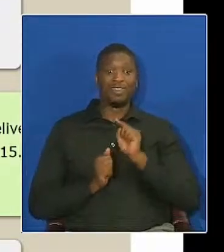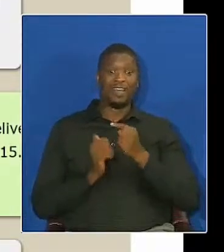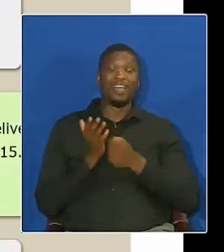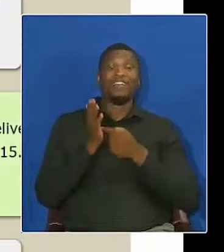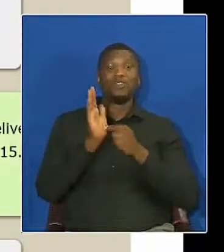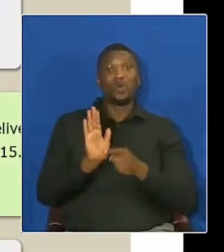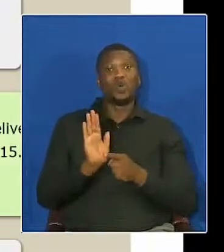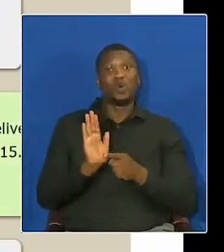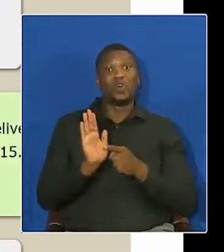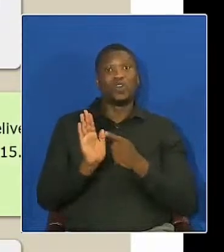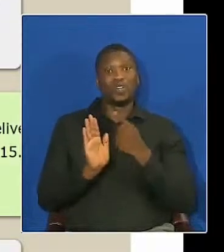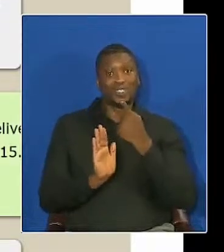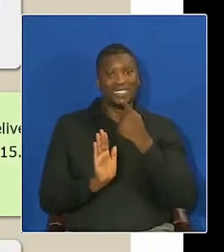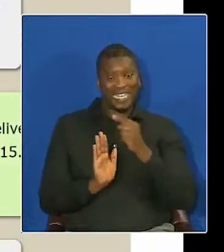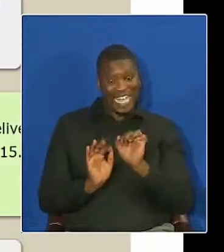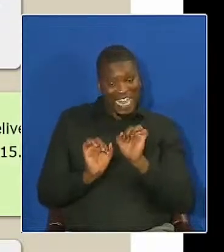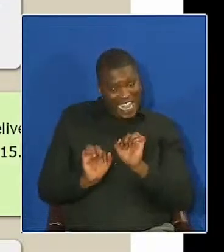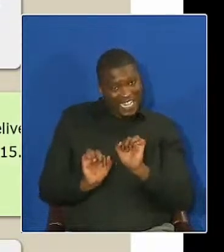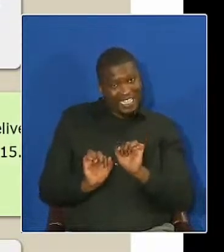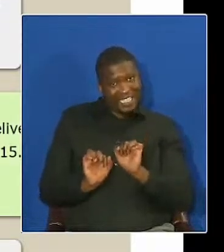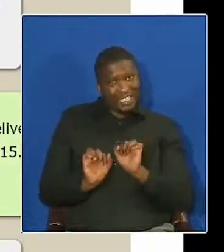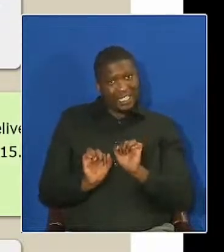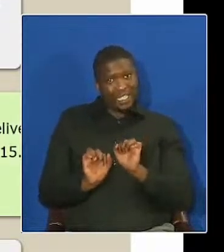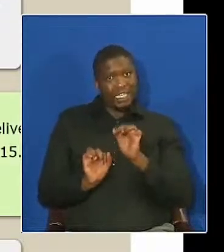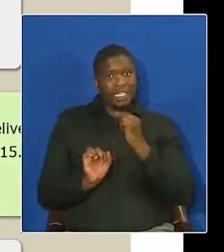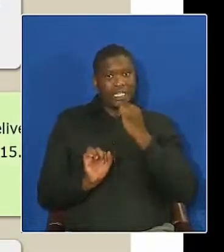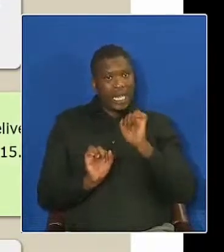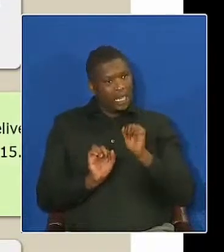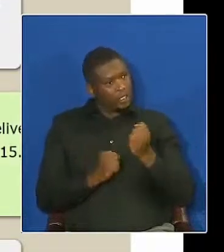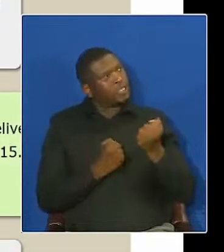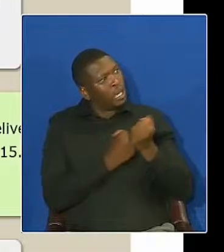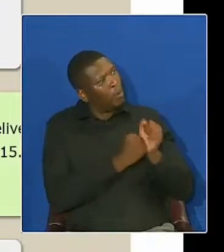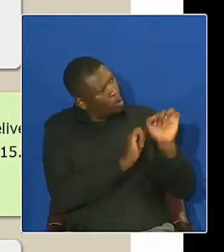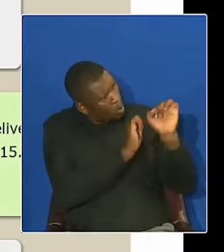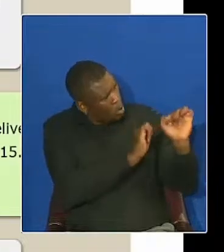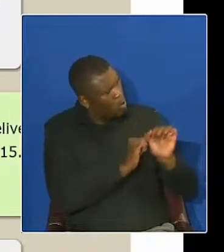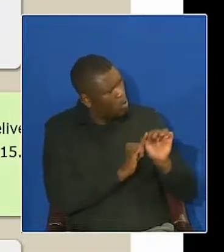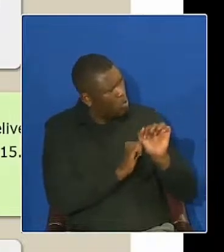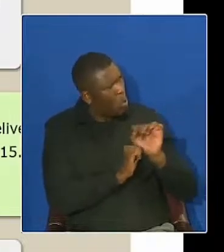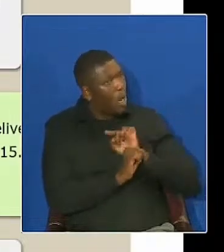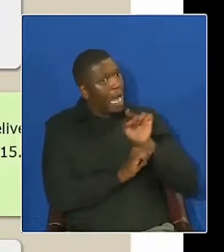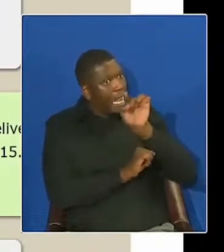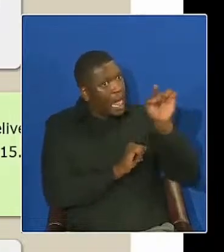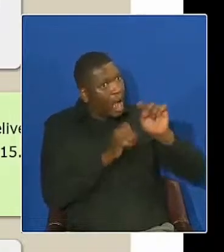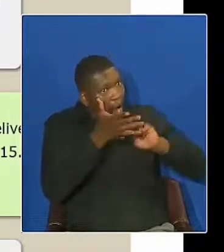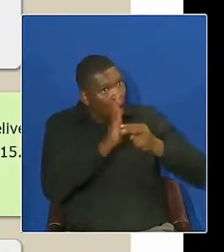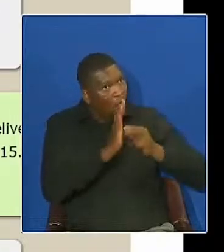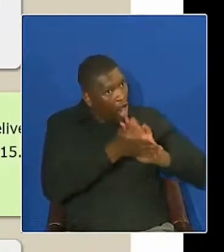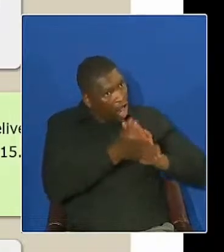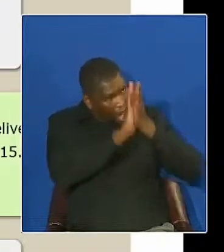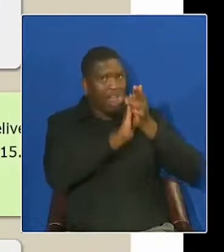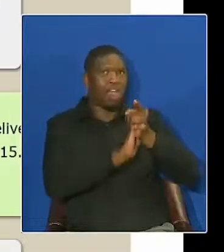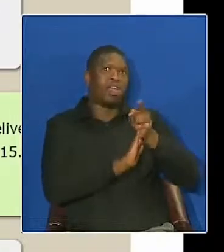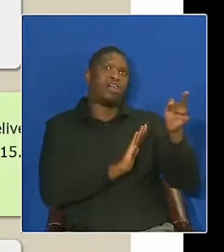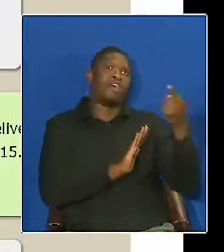indicating that this is in your favor. Actually, it disrupts their plan against